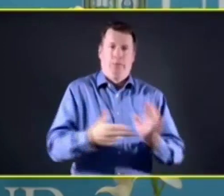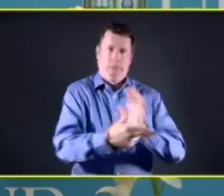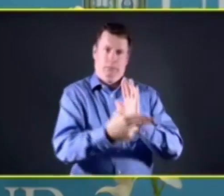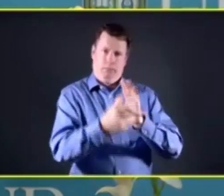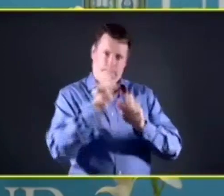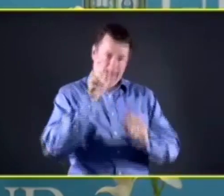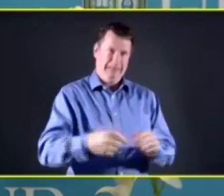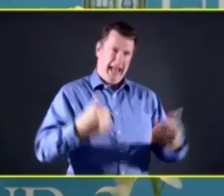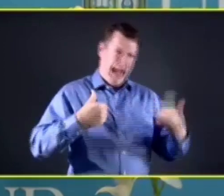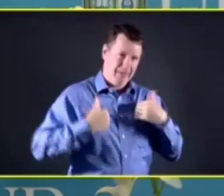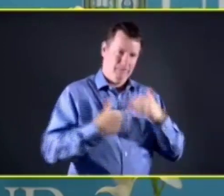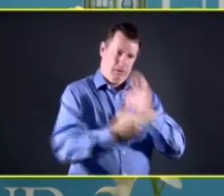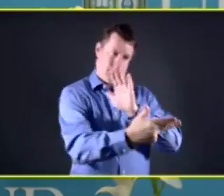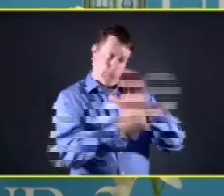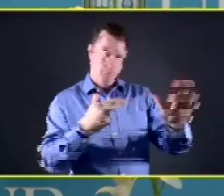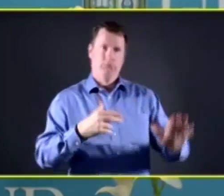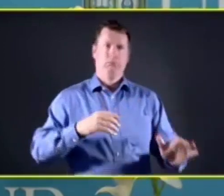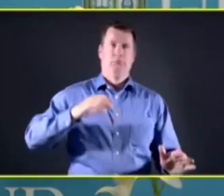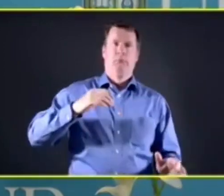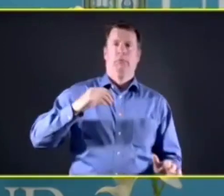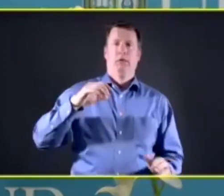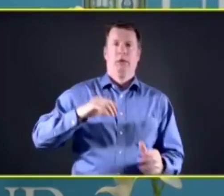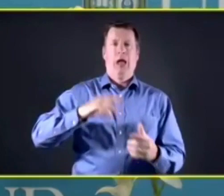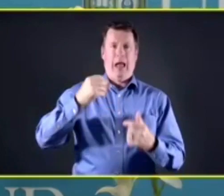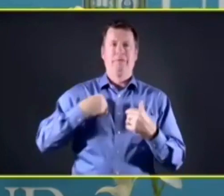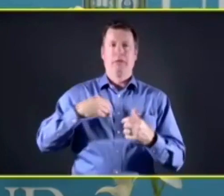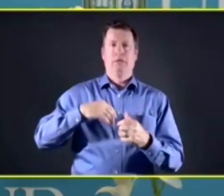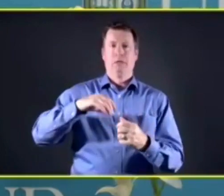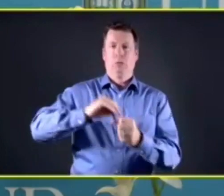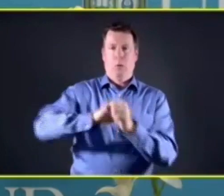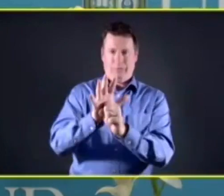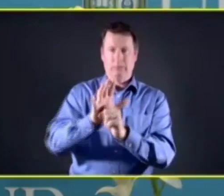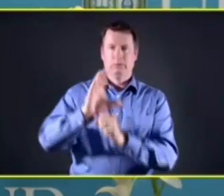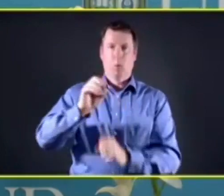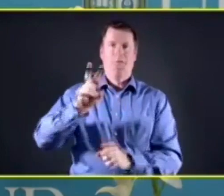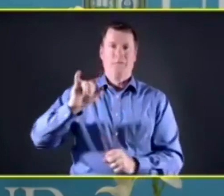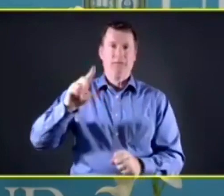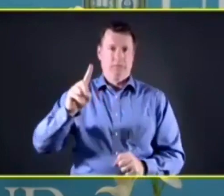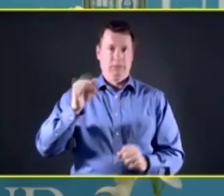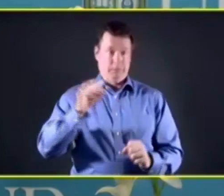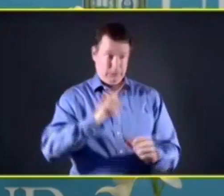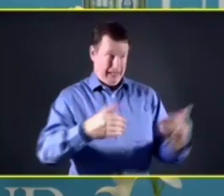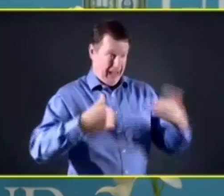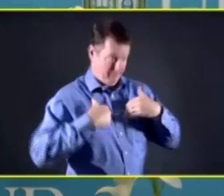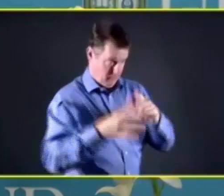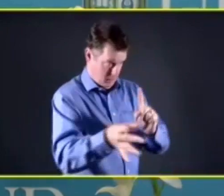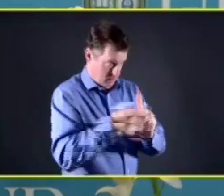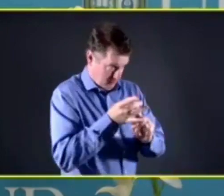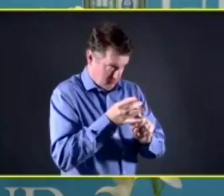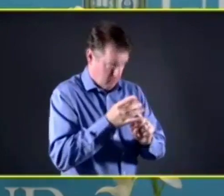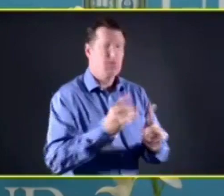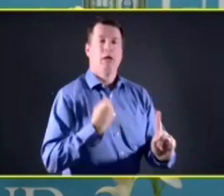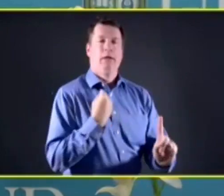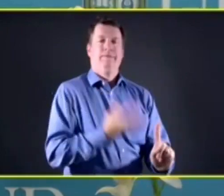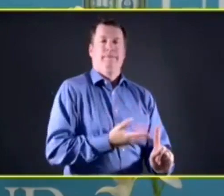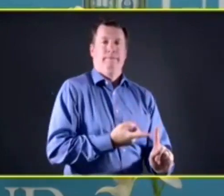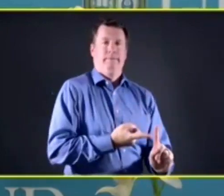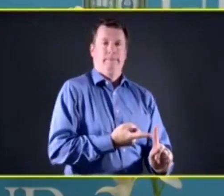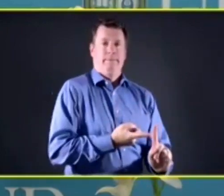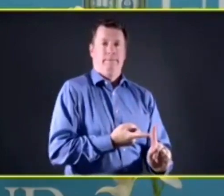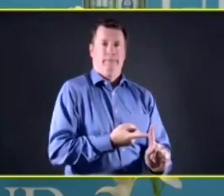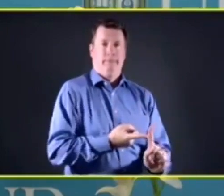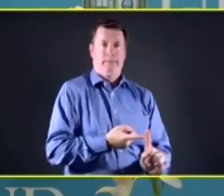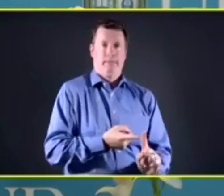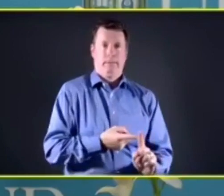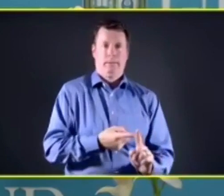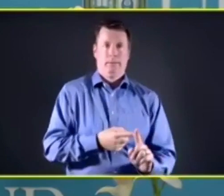research projects going on here, both kind of observational and, the other remdesivir trial that's still, active. And we